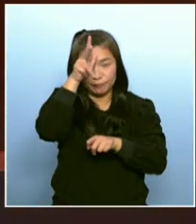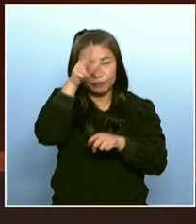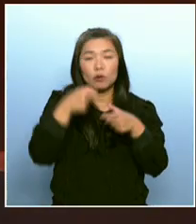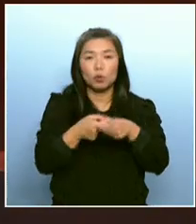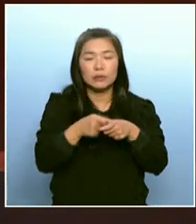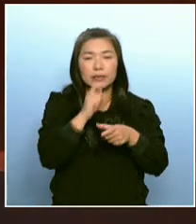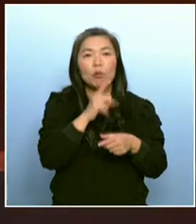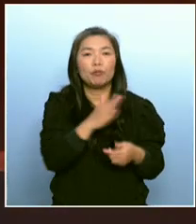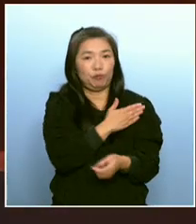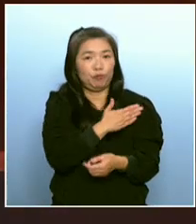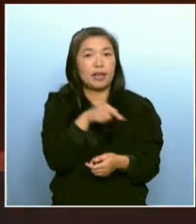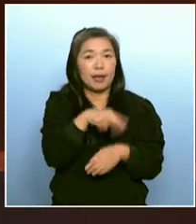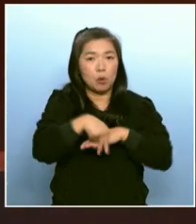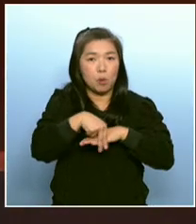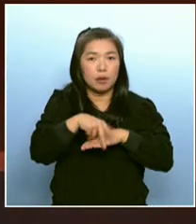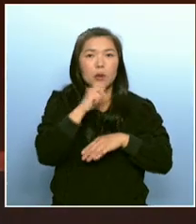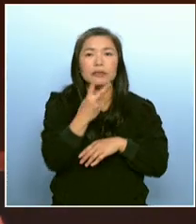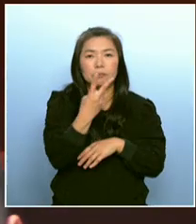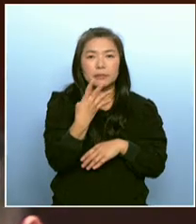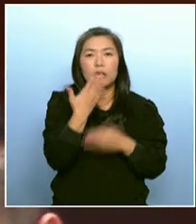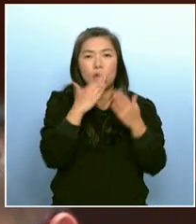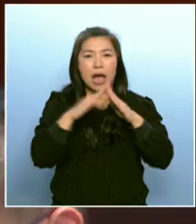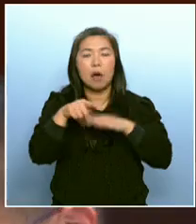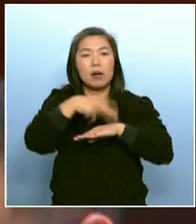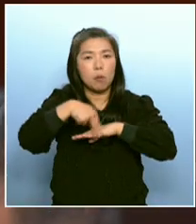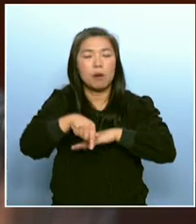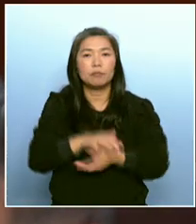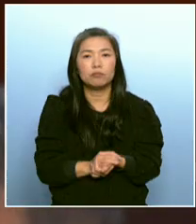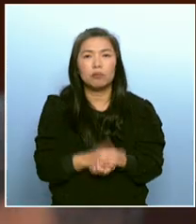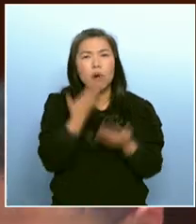projects. In the last batch, that is the 9th batch, there were 30